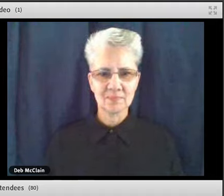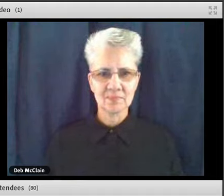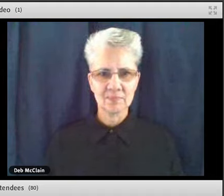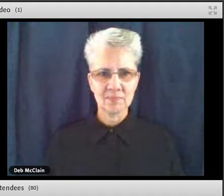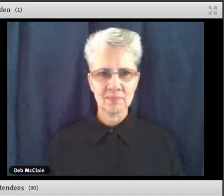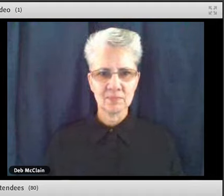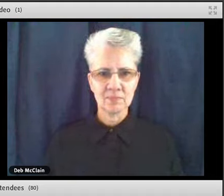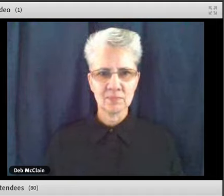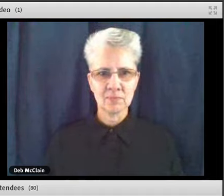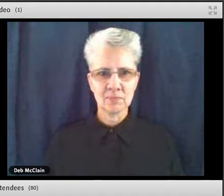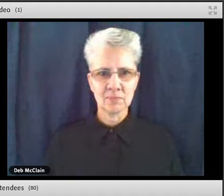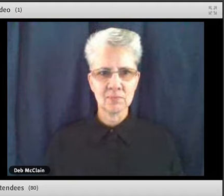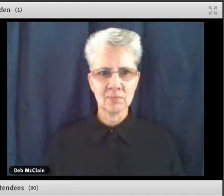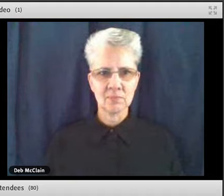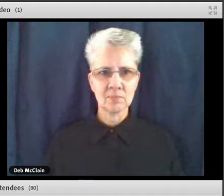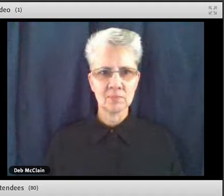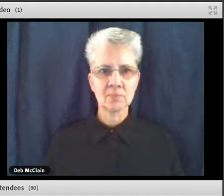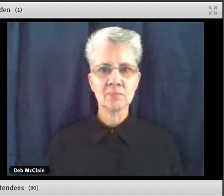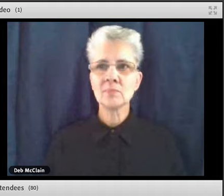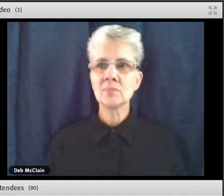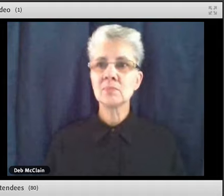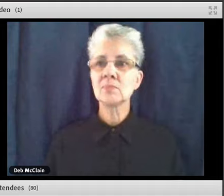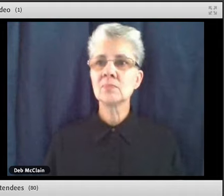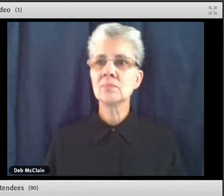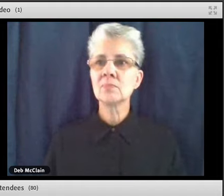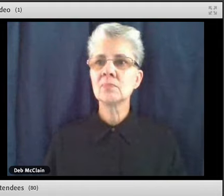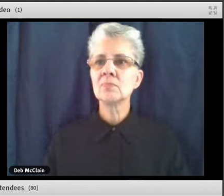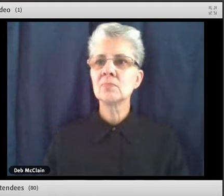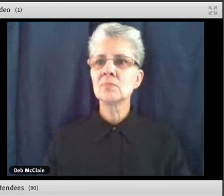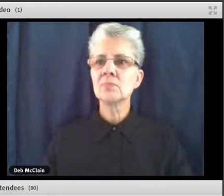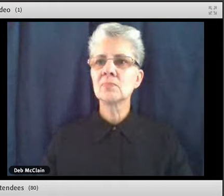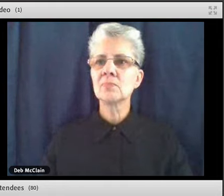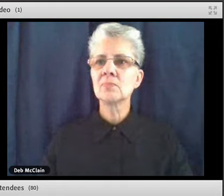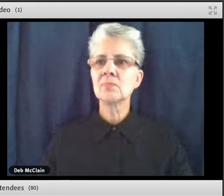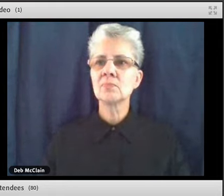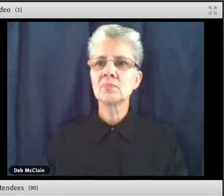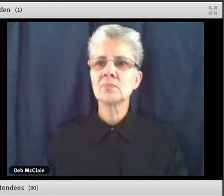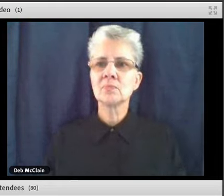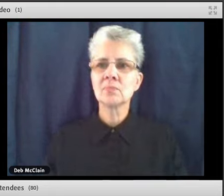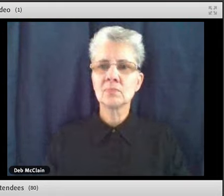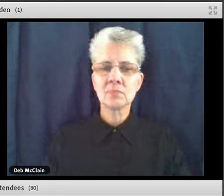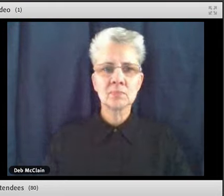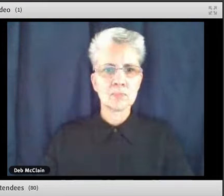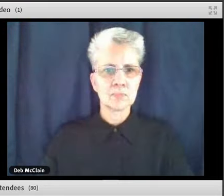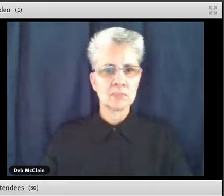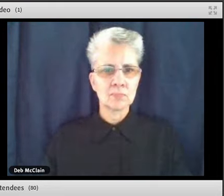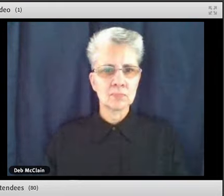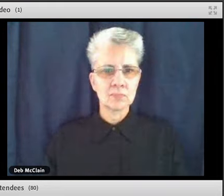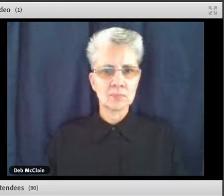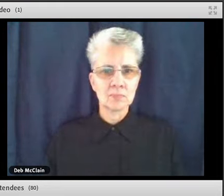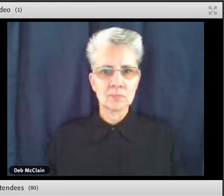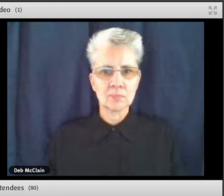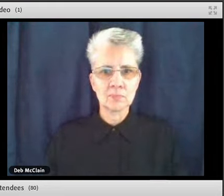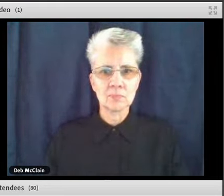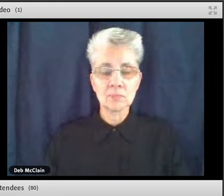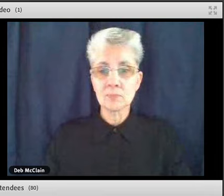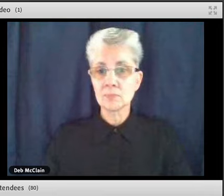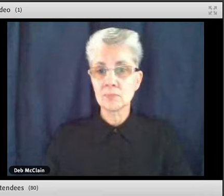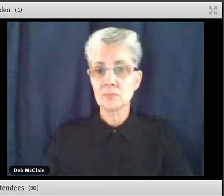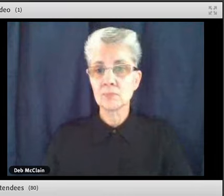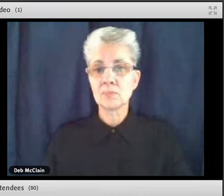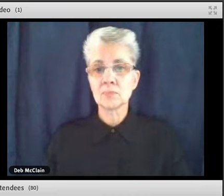one place to go and check everything, I would suggest Snopes. So here's the categories coming up. So in terms of